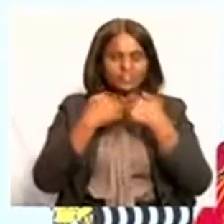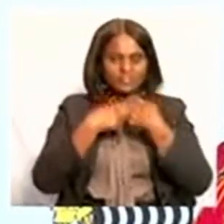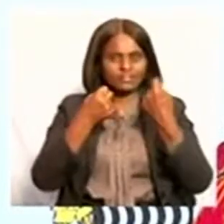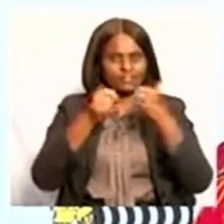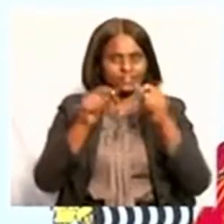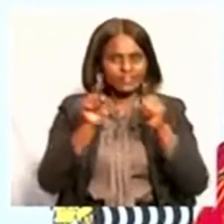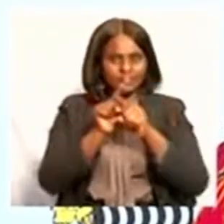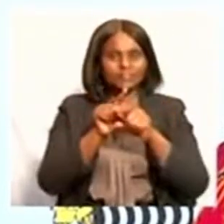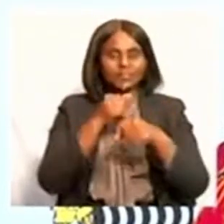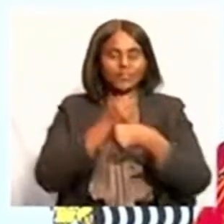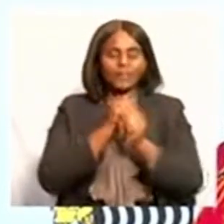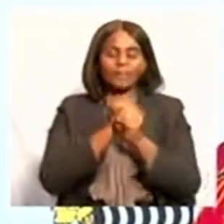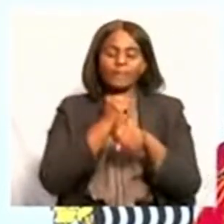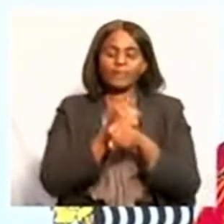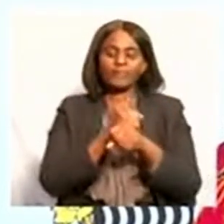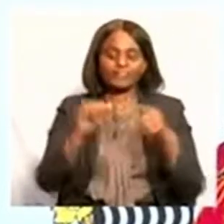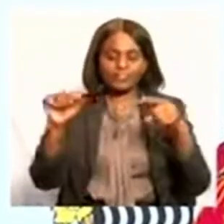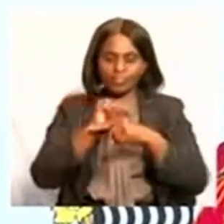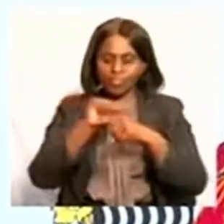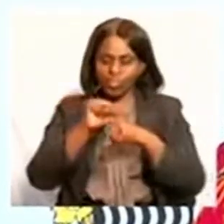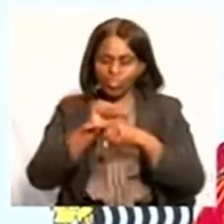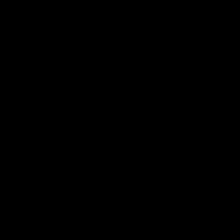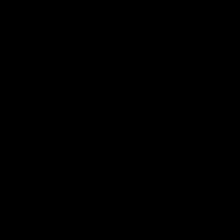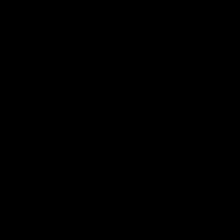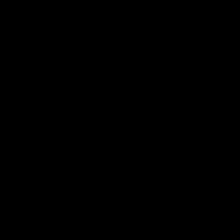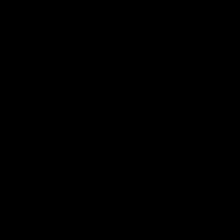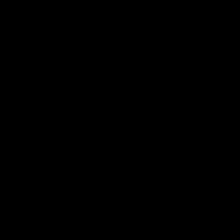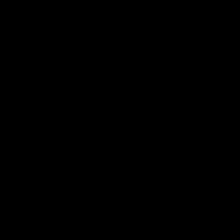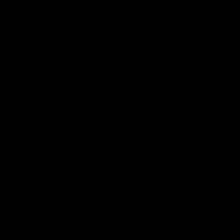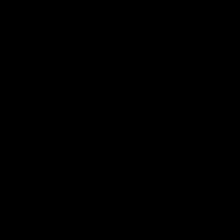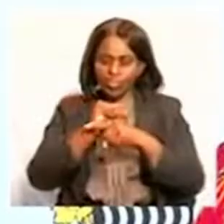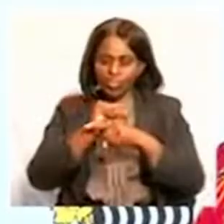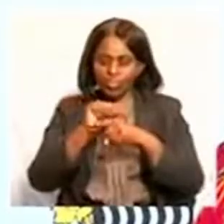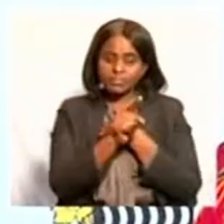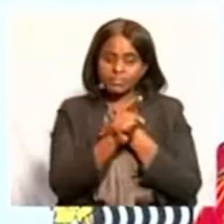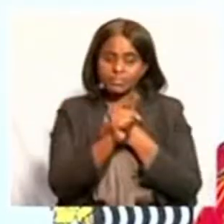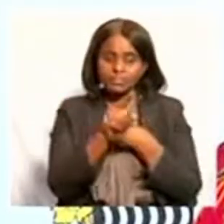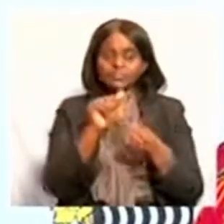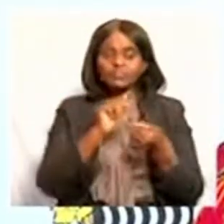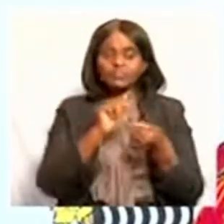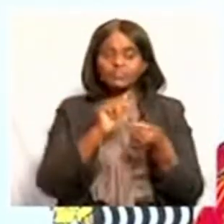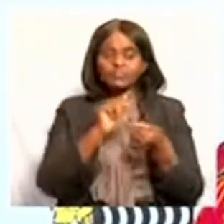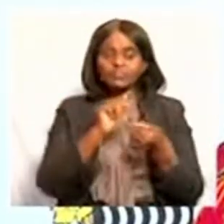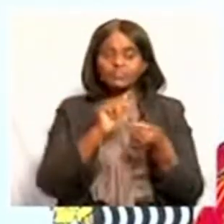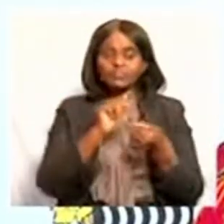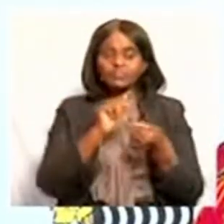also orient them on these queries can be avoided.